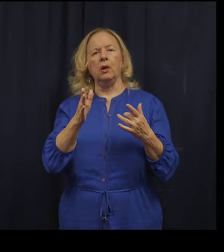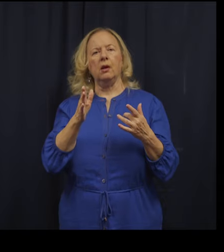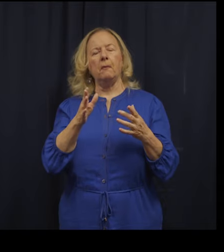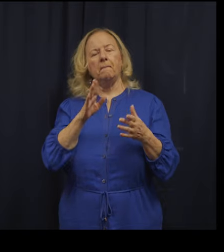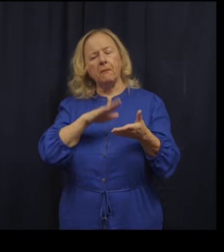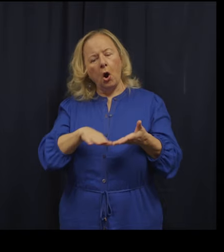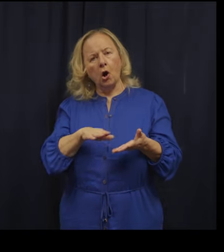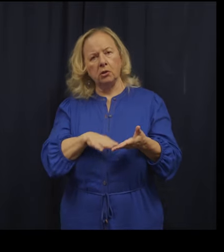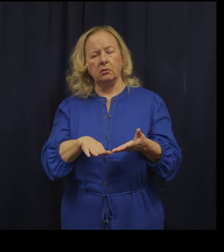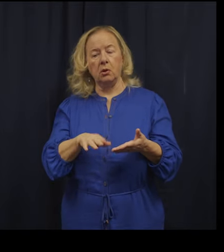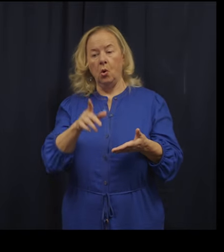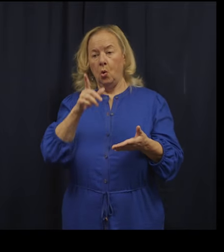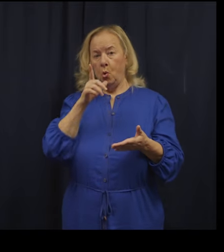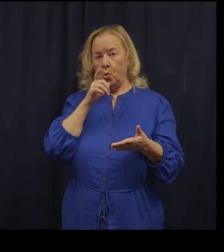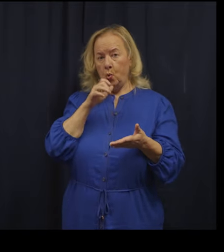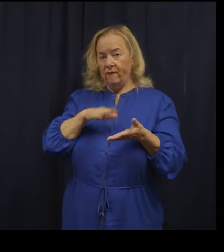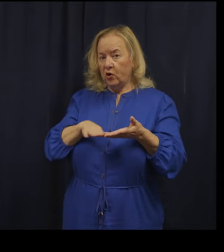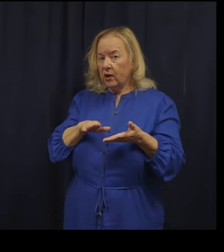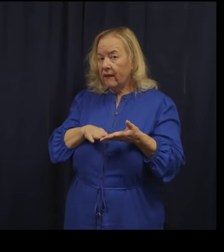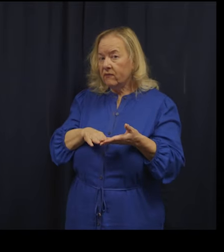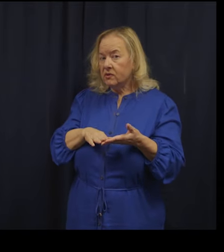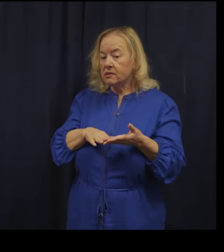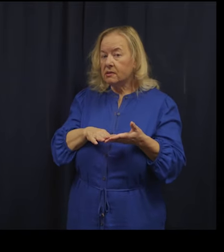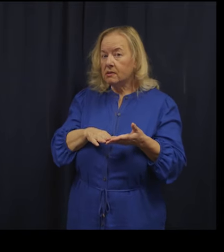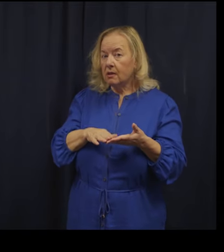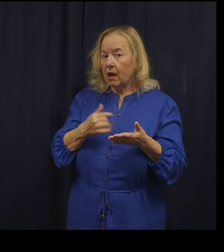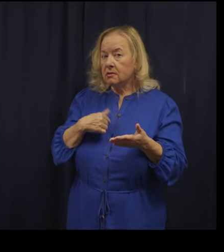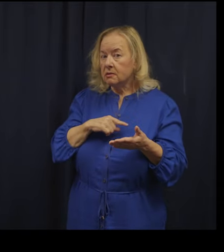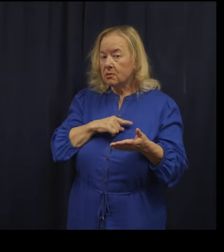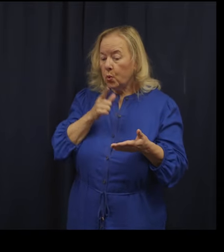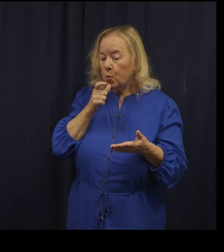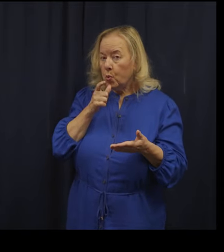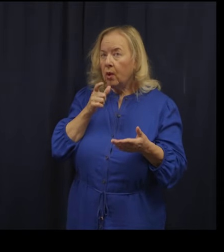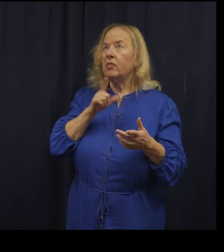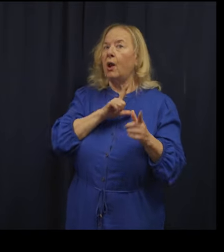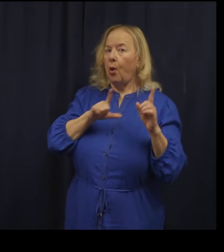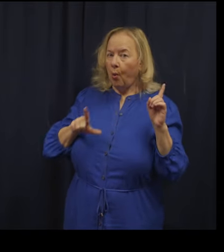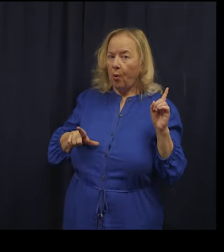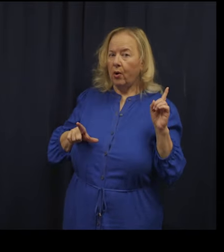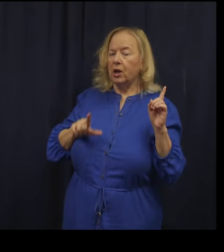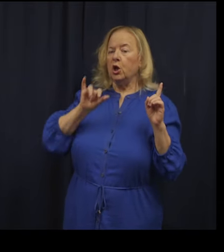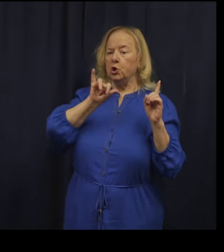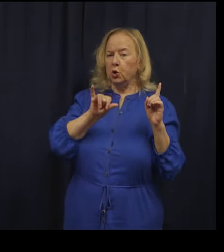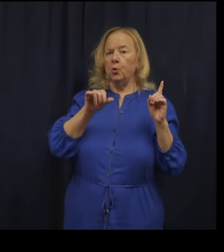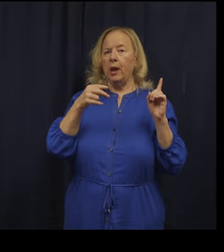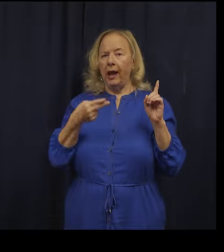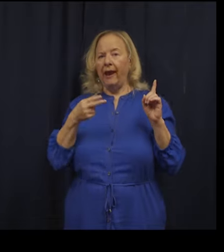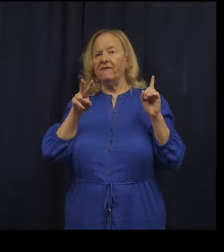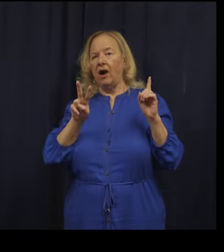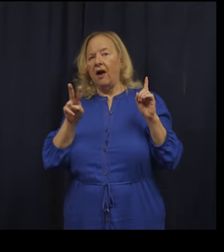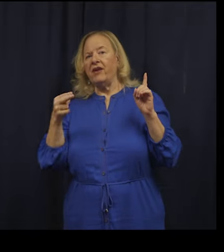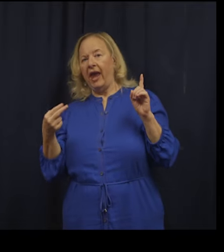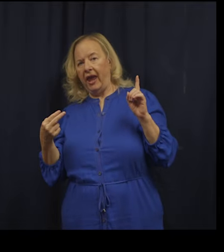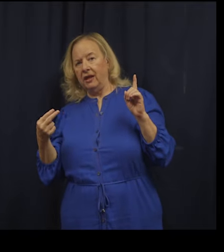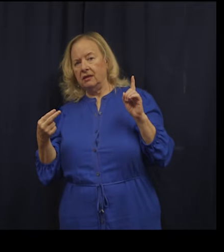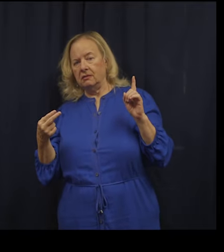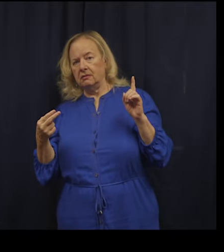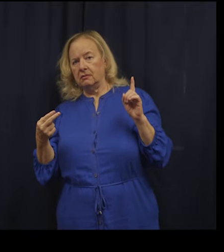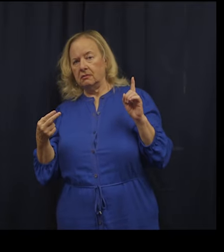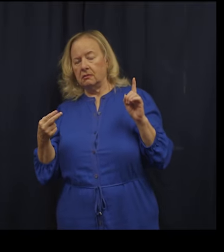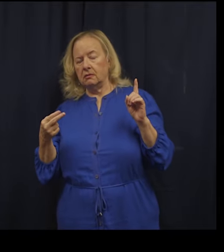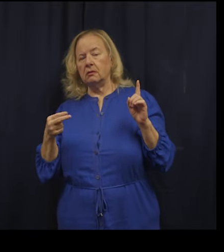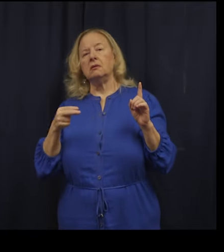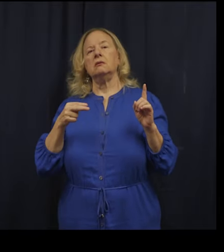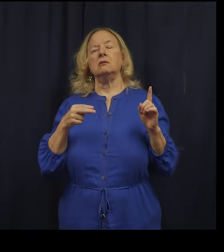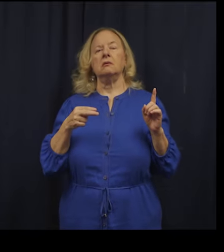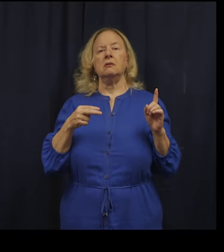abundantly pardon. So who's the one who forgives us and pardons us? The Lord, the Yud-Heh-Vav-Heh. Now we all